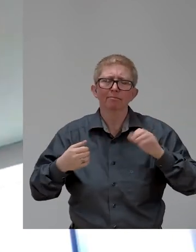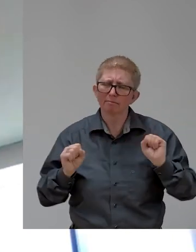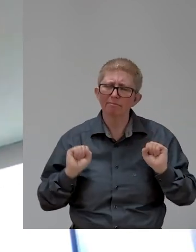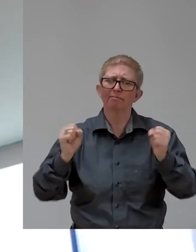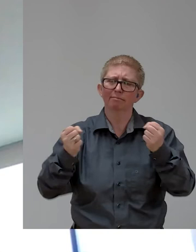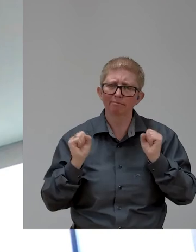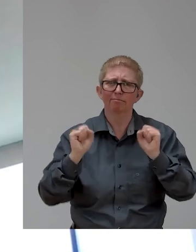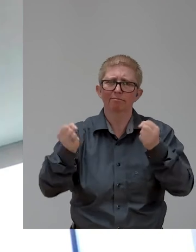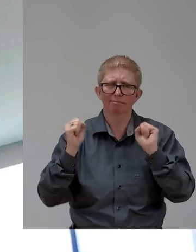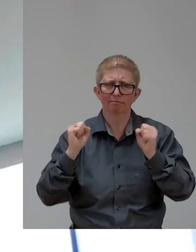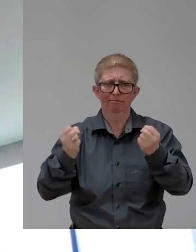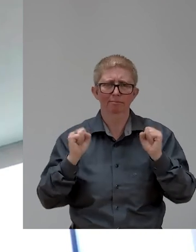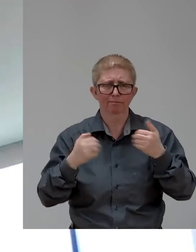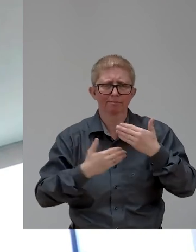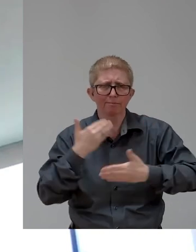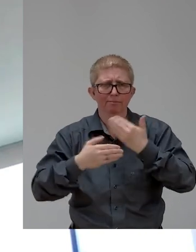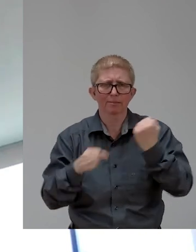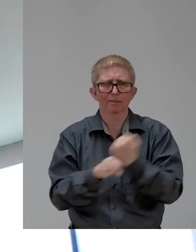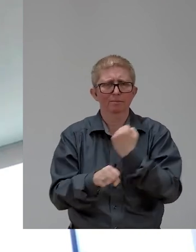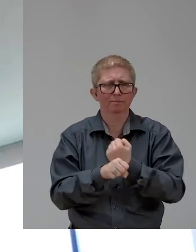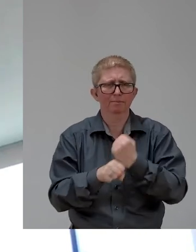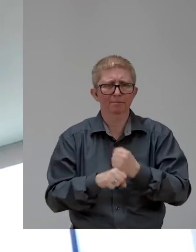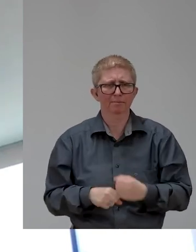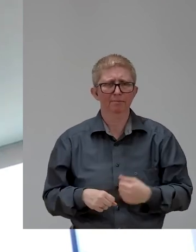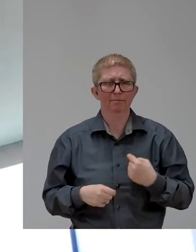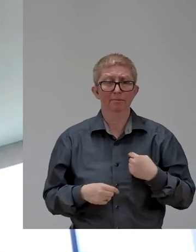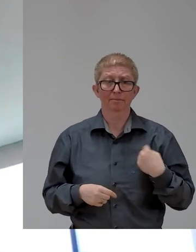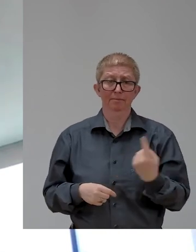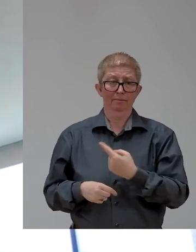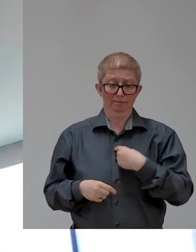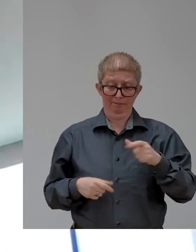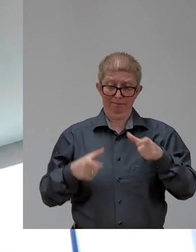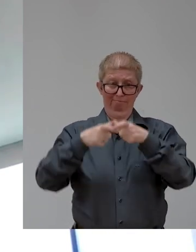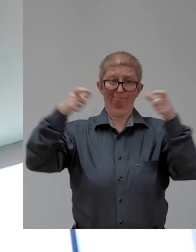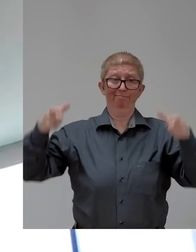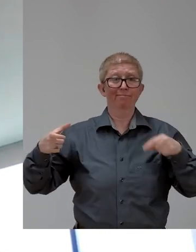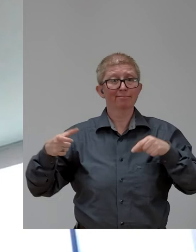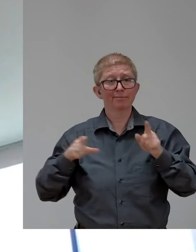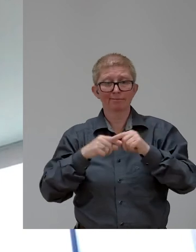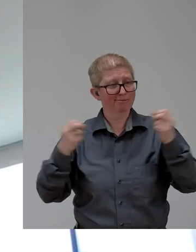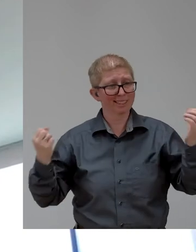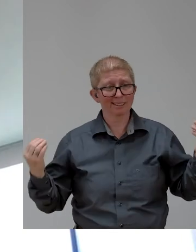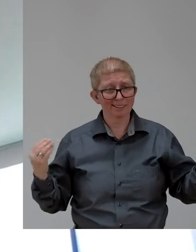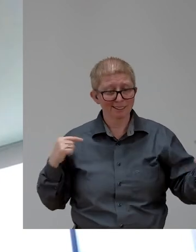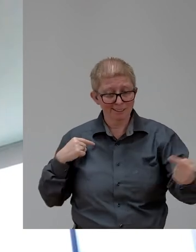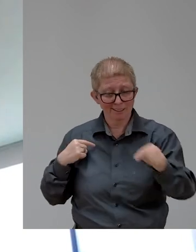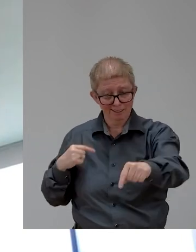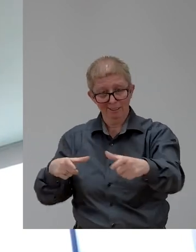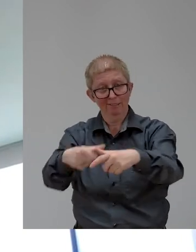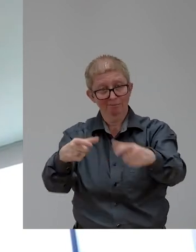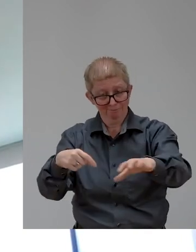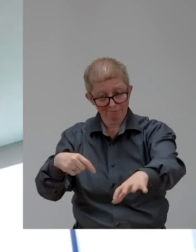as a bridge, as an institution that bridges these partners, we have to be often very involved in order